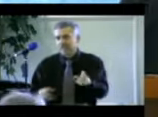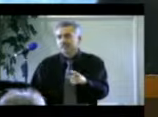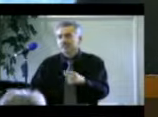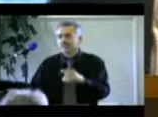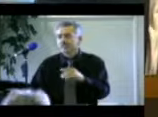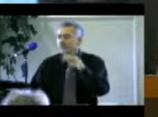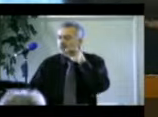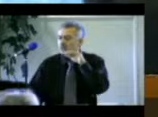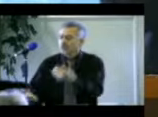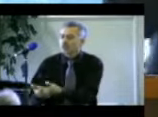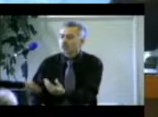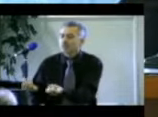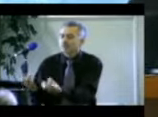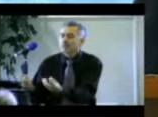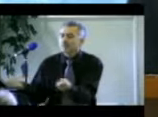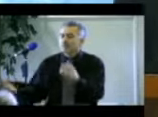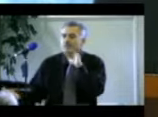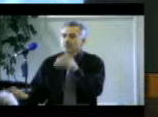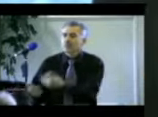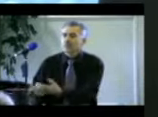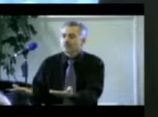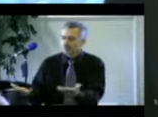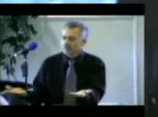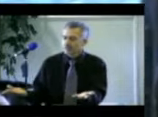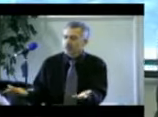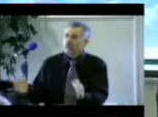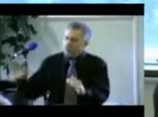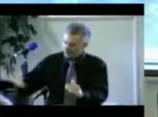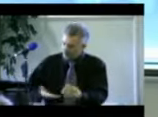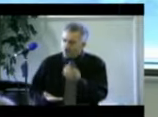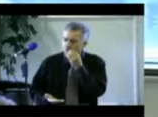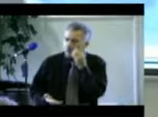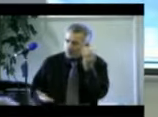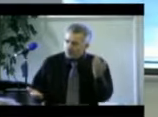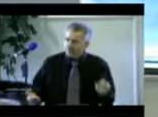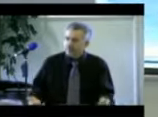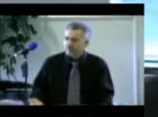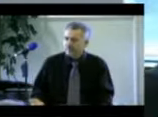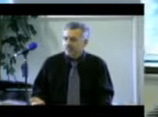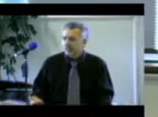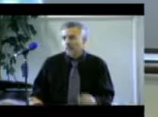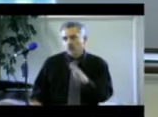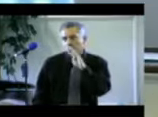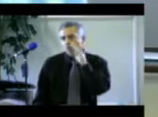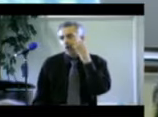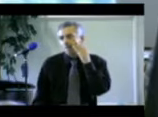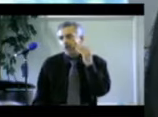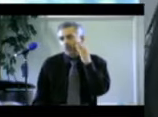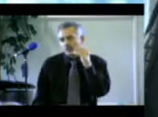invite him home?" They went out, they got him, and Moses ended up marrying one of